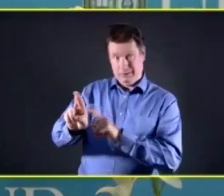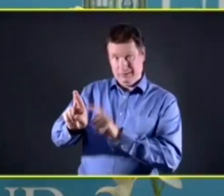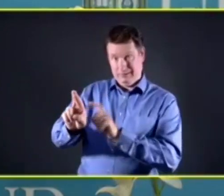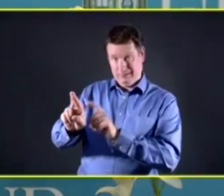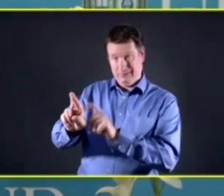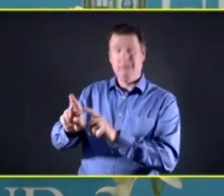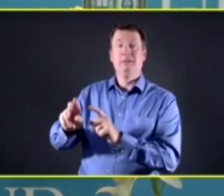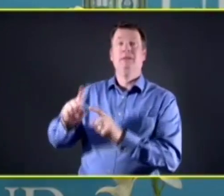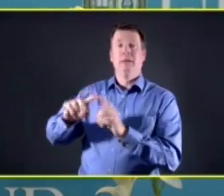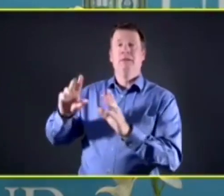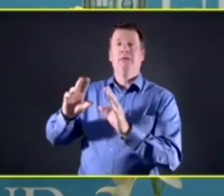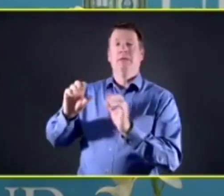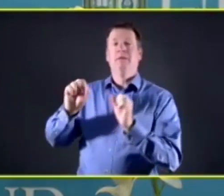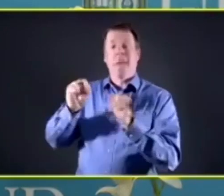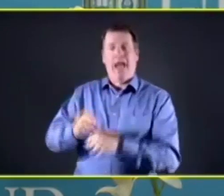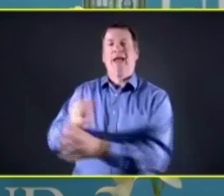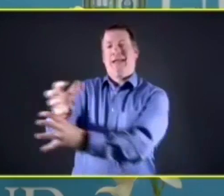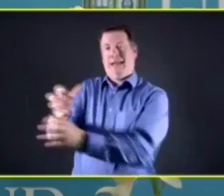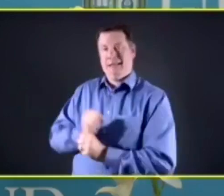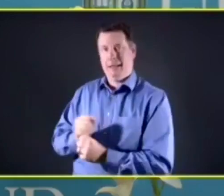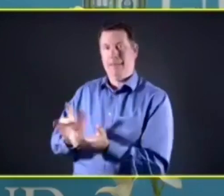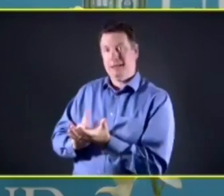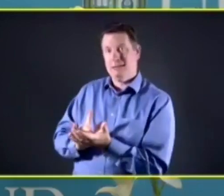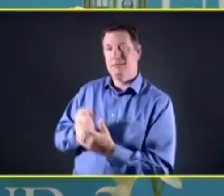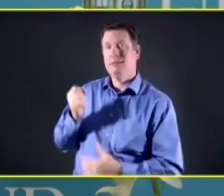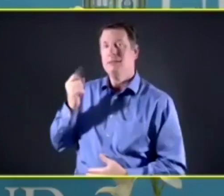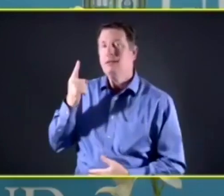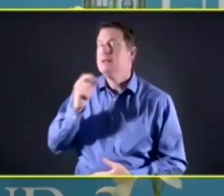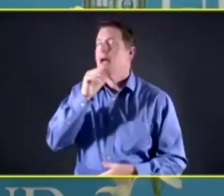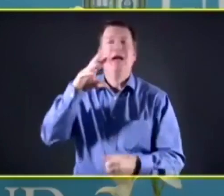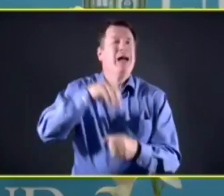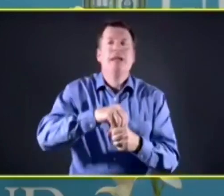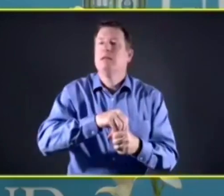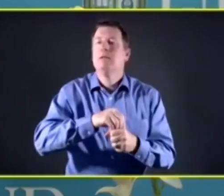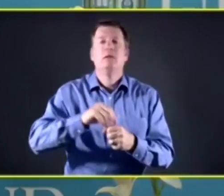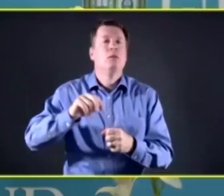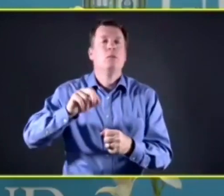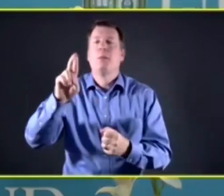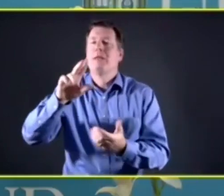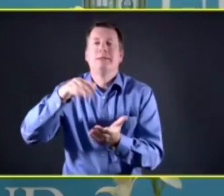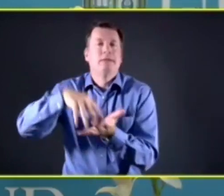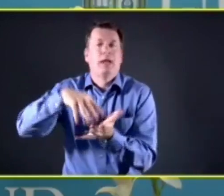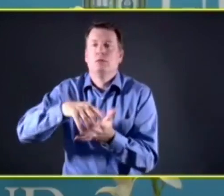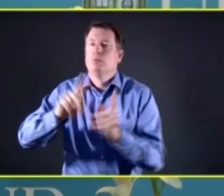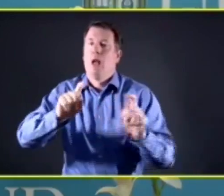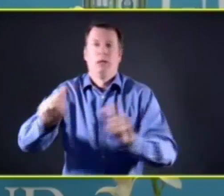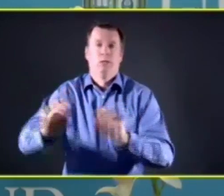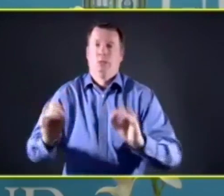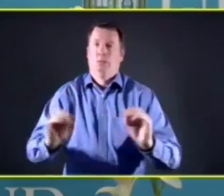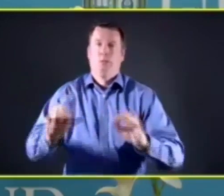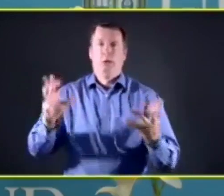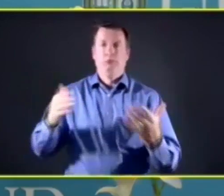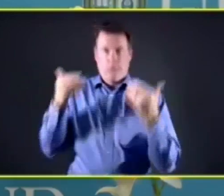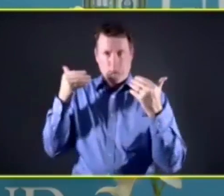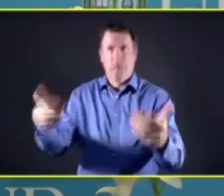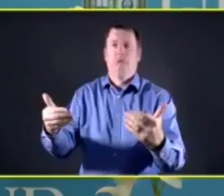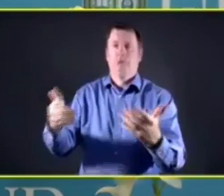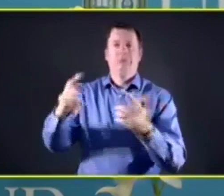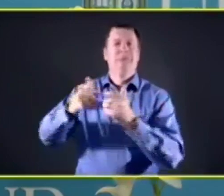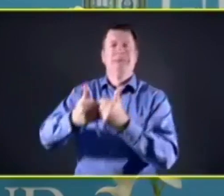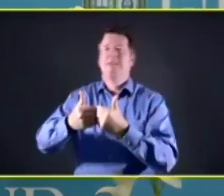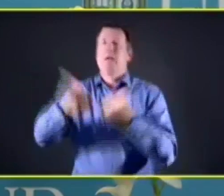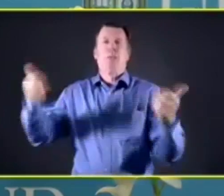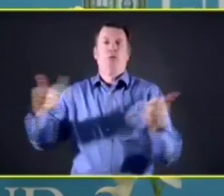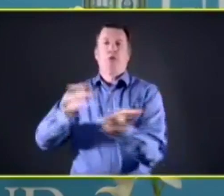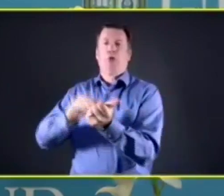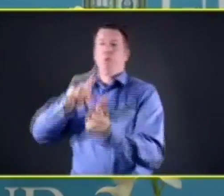medication, just kind of along with the other medicines that they get during the study. We, you know, do the blood tests, and